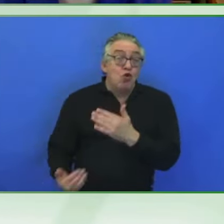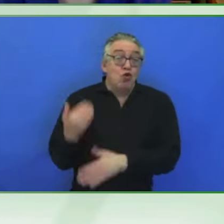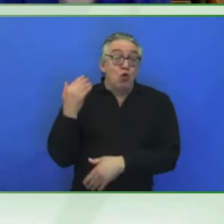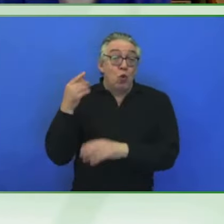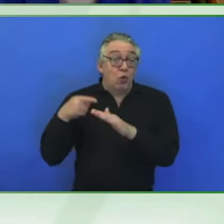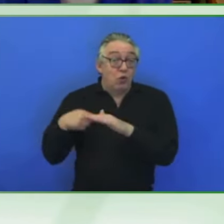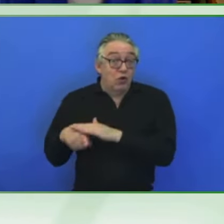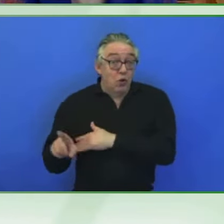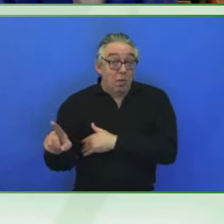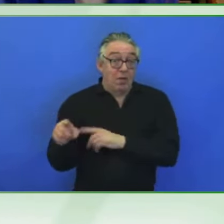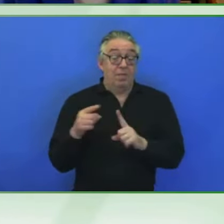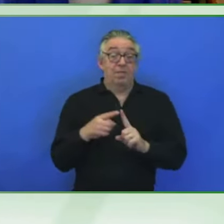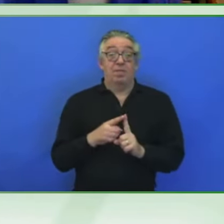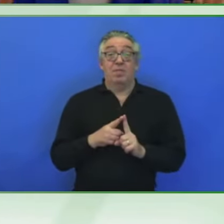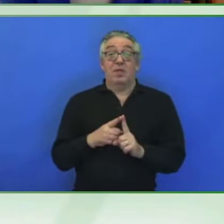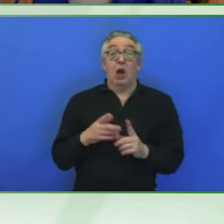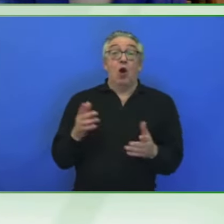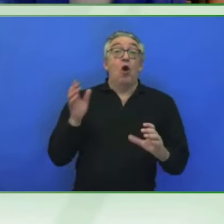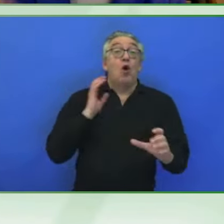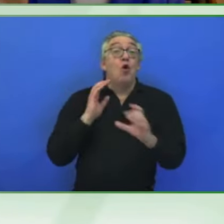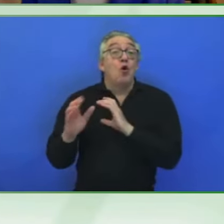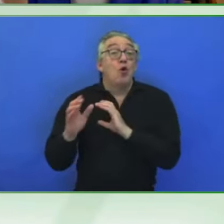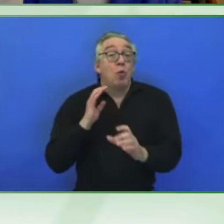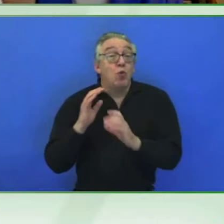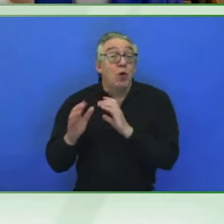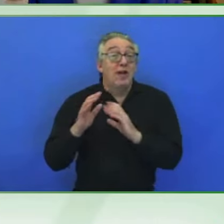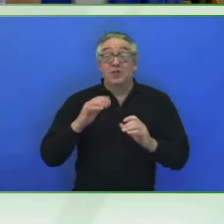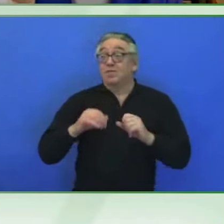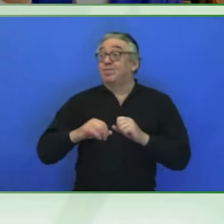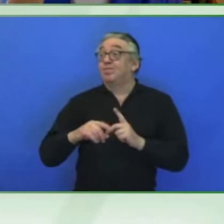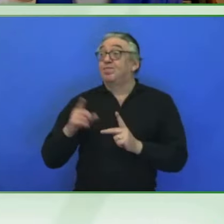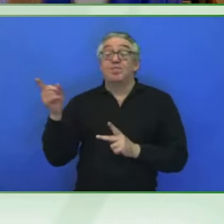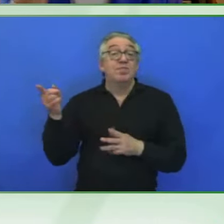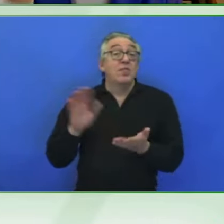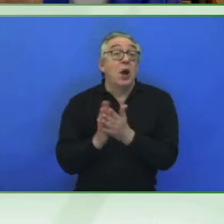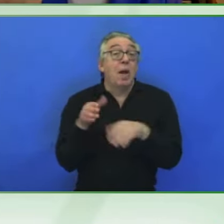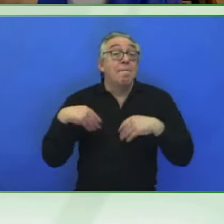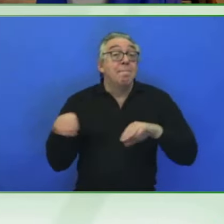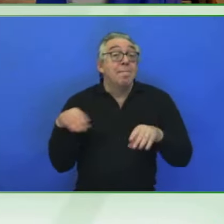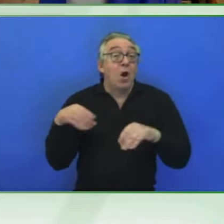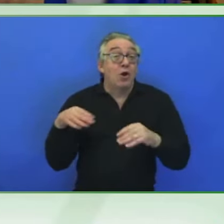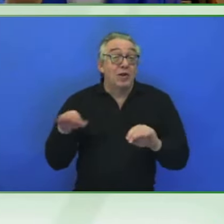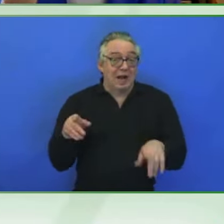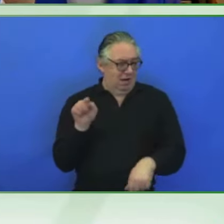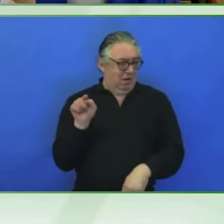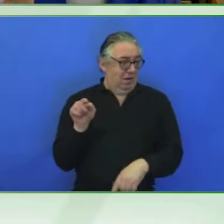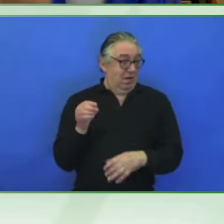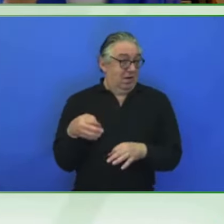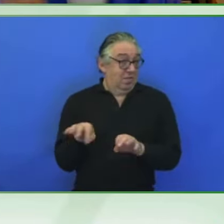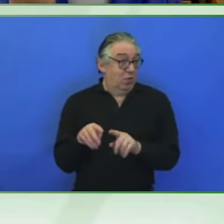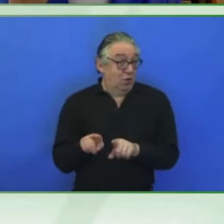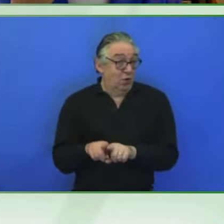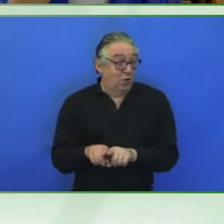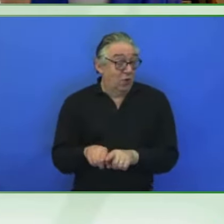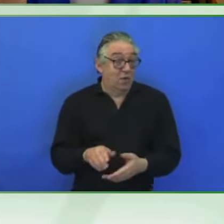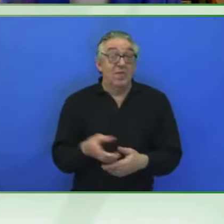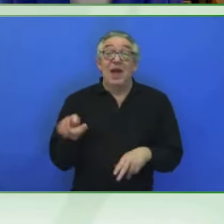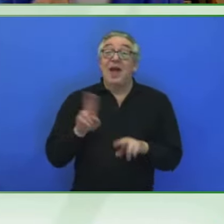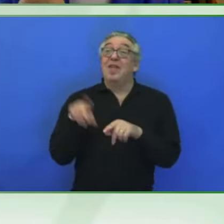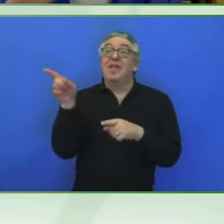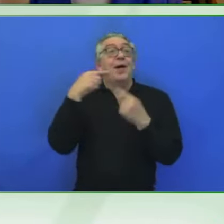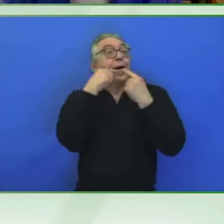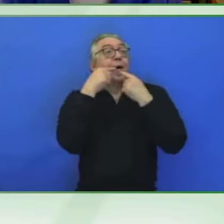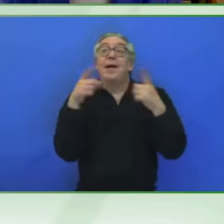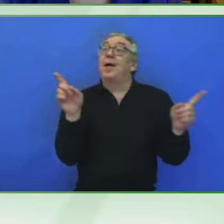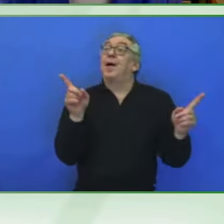marketing campaigns, which are important too, because if people say things the wrong way, it can actually